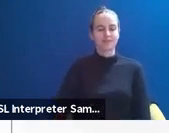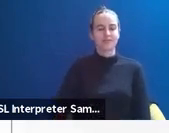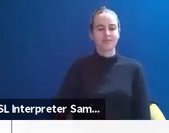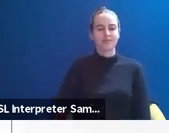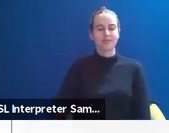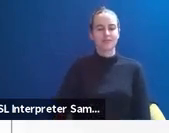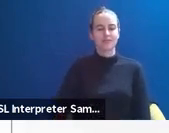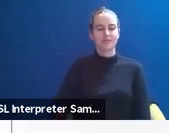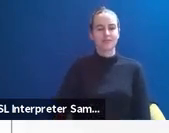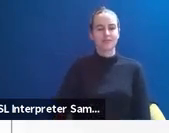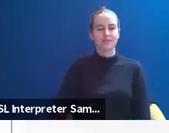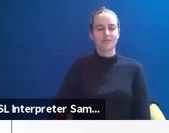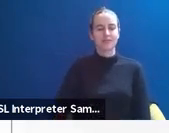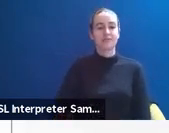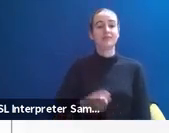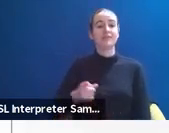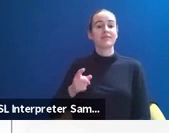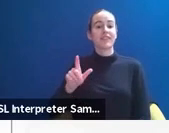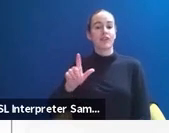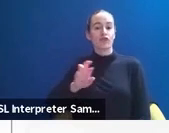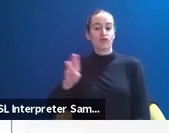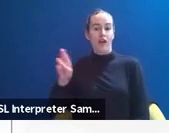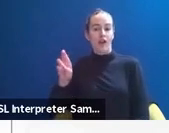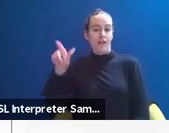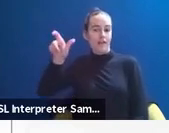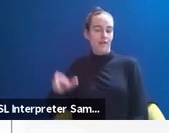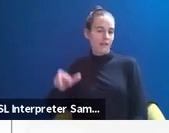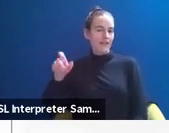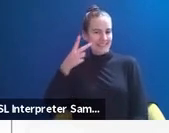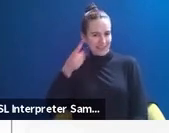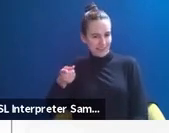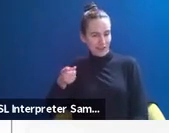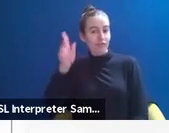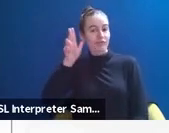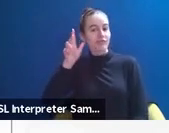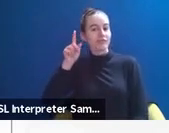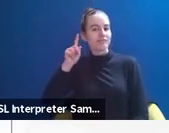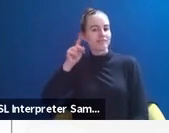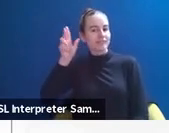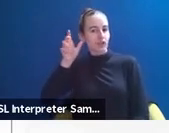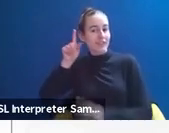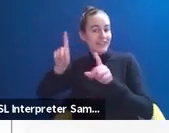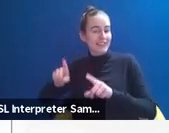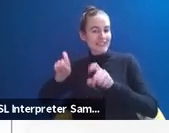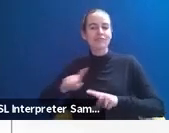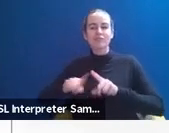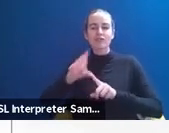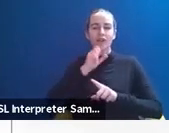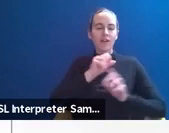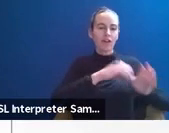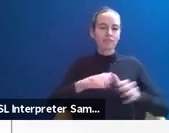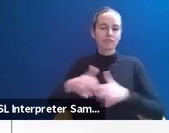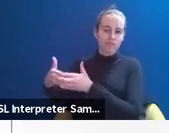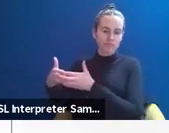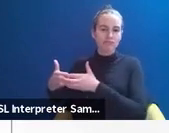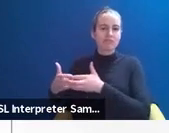represented in the final figure to the right-hand side that's showing hearing testing across different age groups and where diabetes has